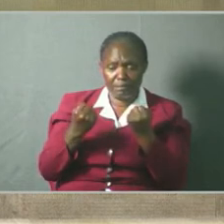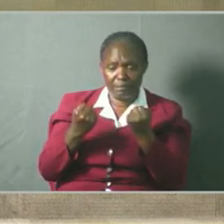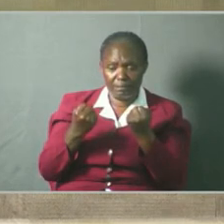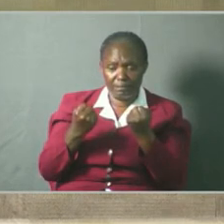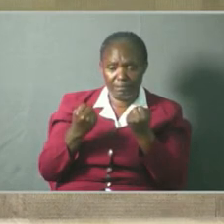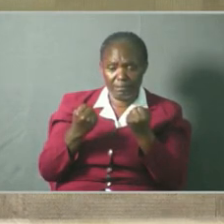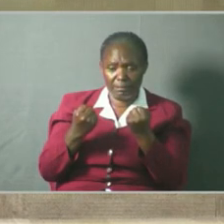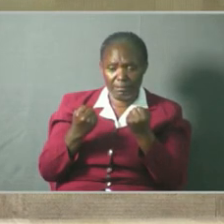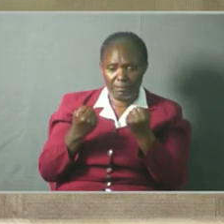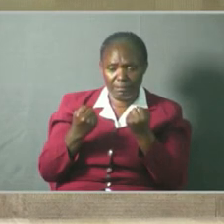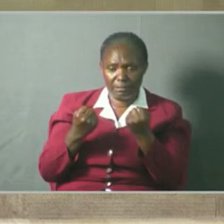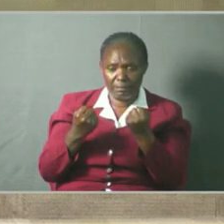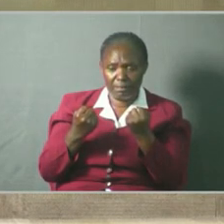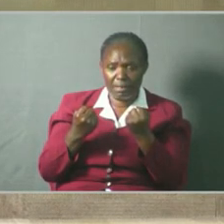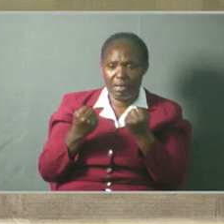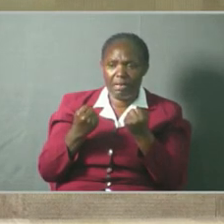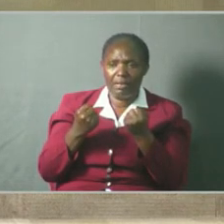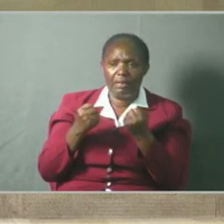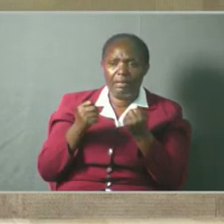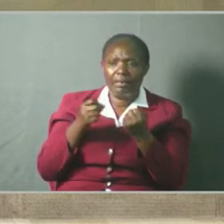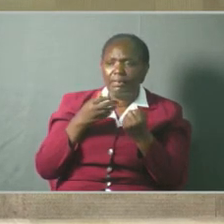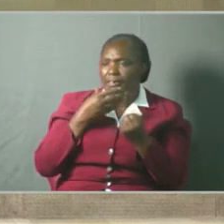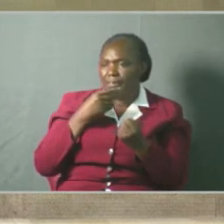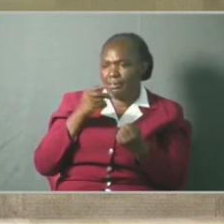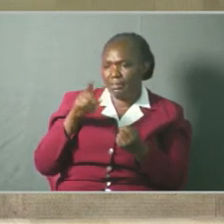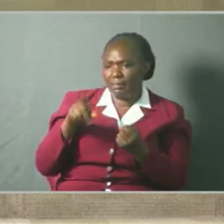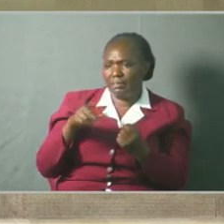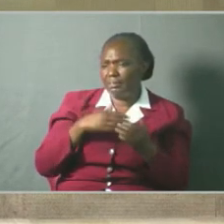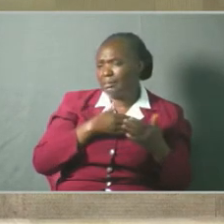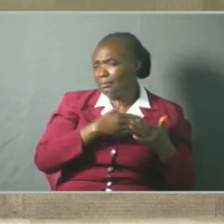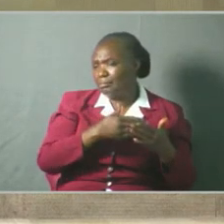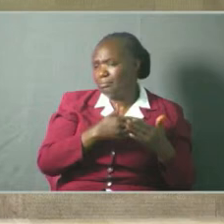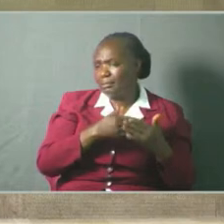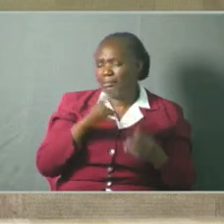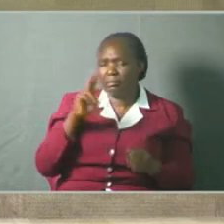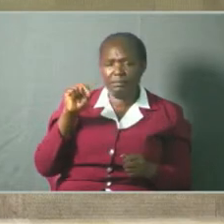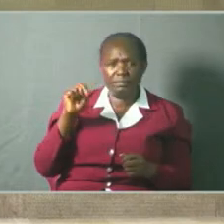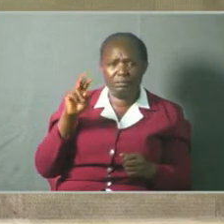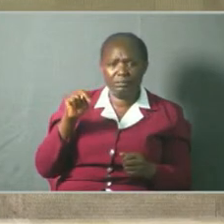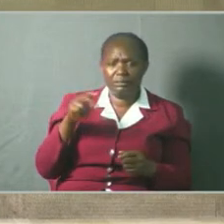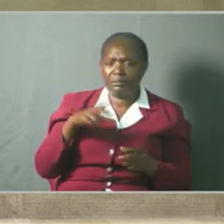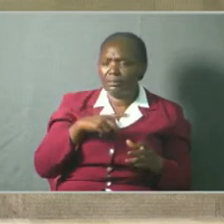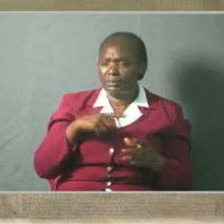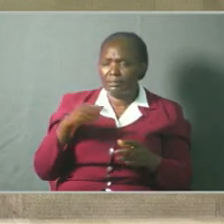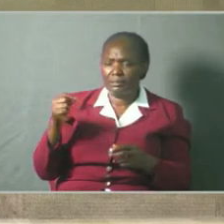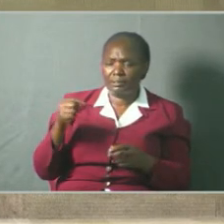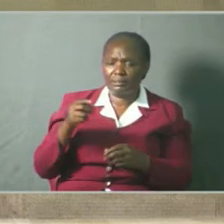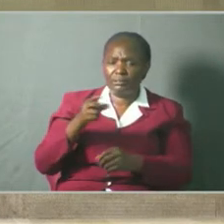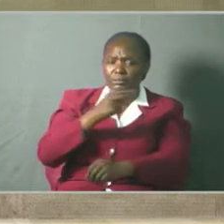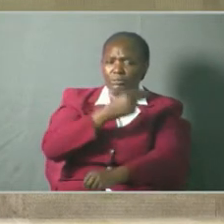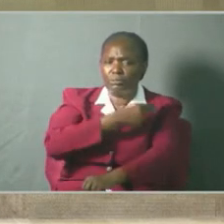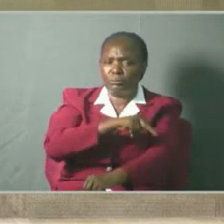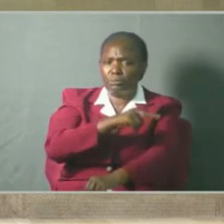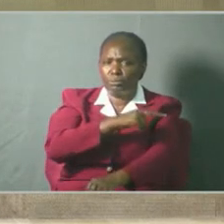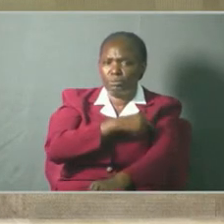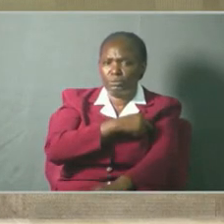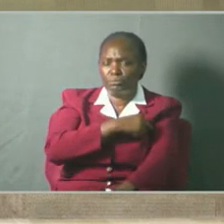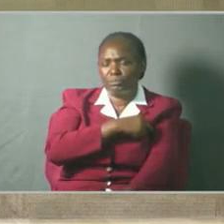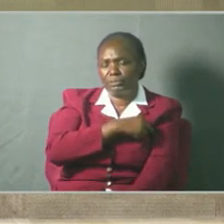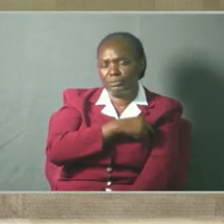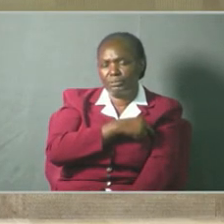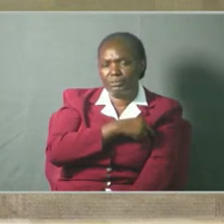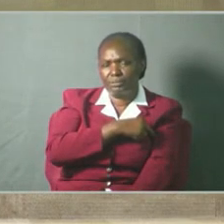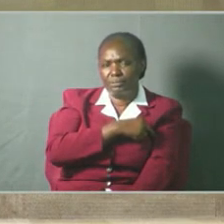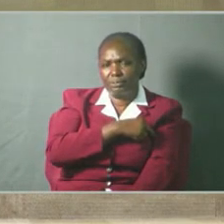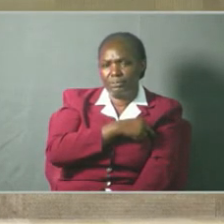weapon. Was not breathing. And I taken hospital, what's the name? Maternity hospital.